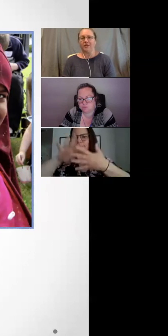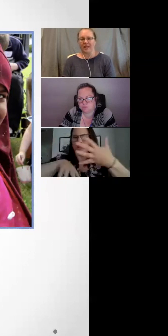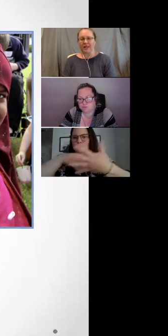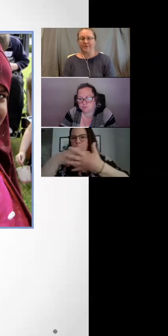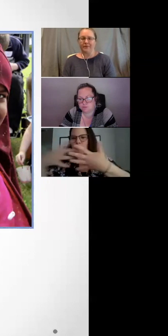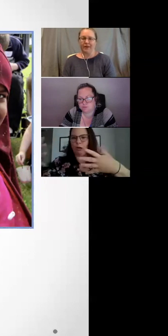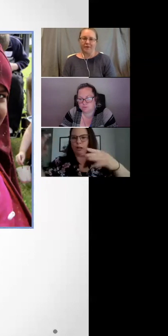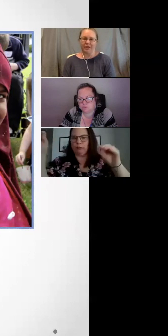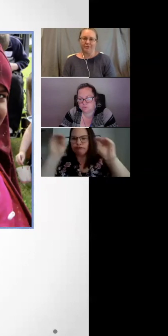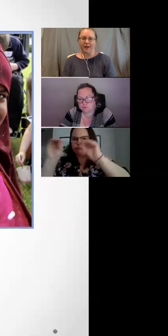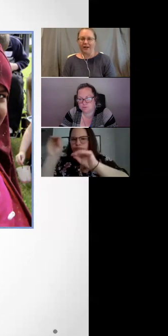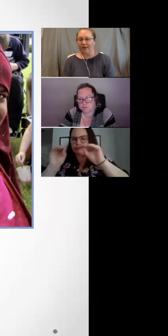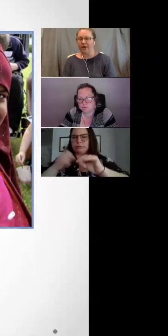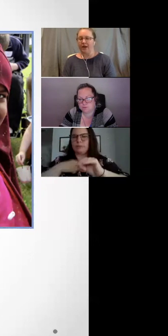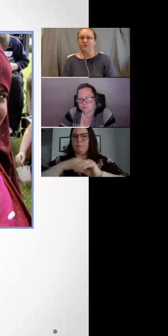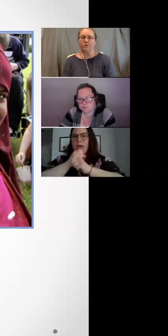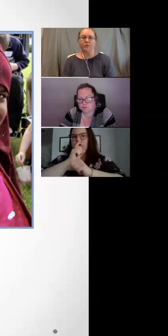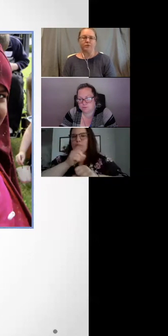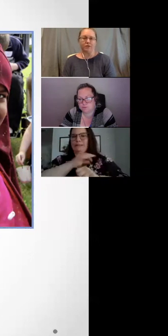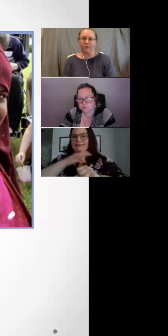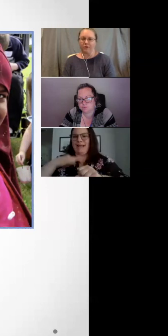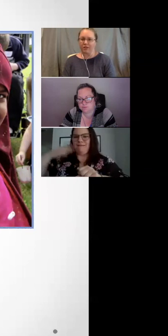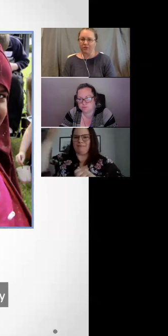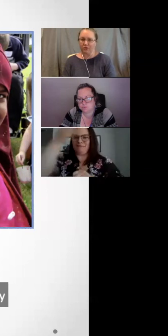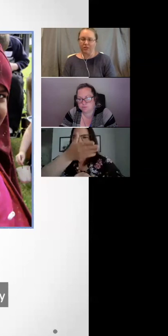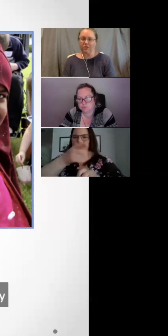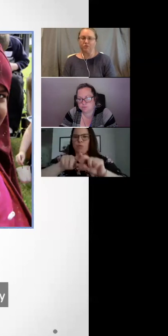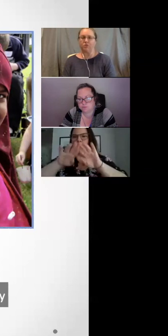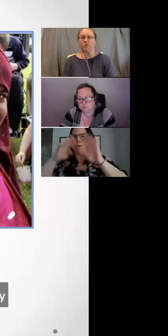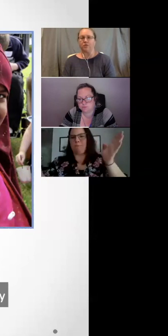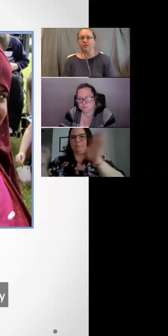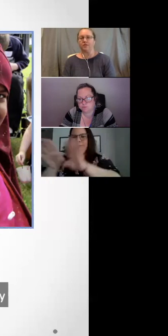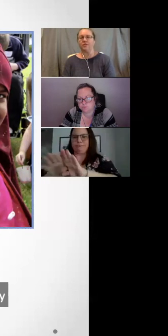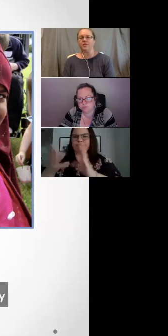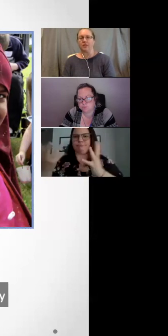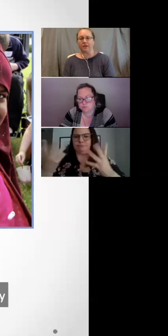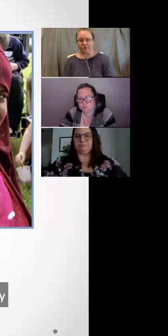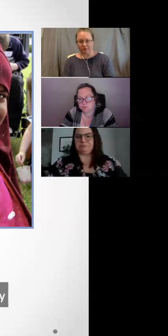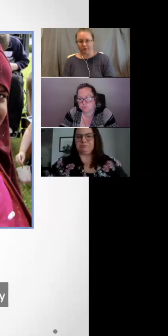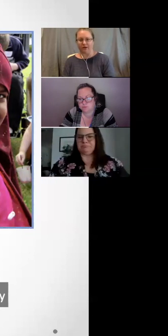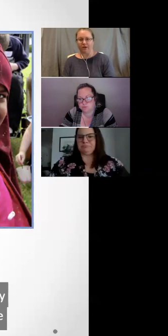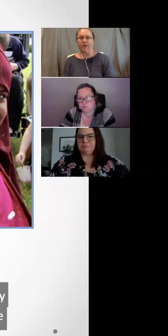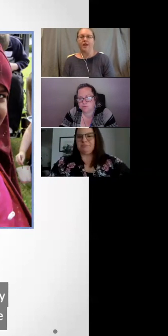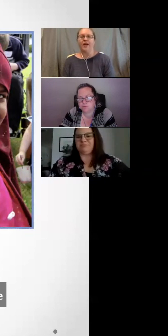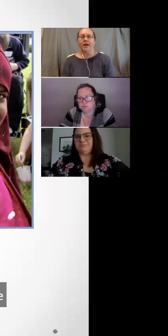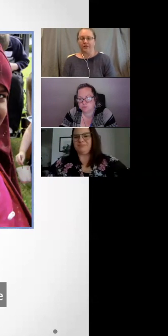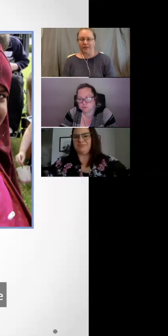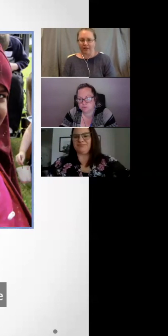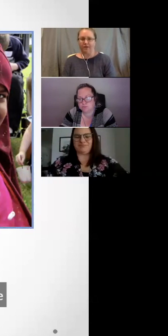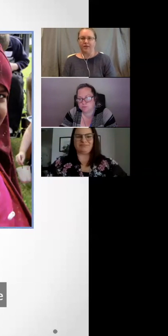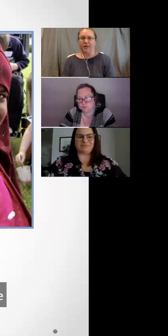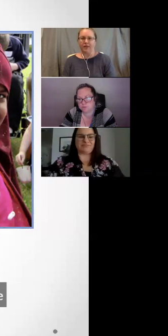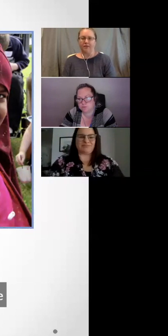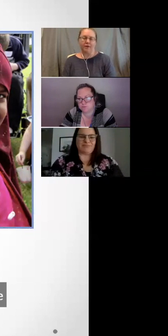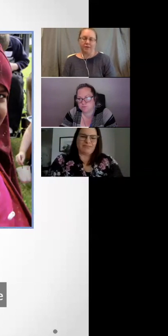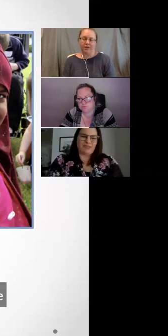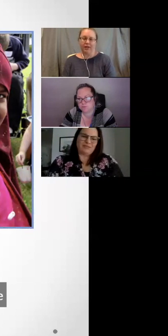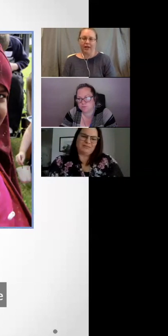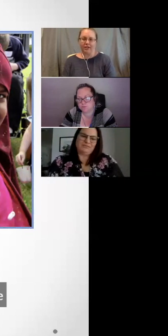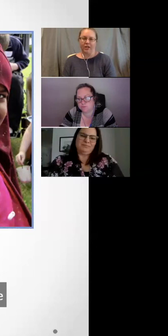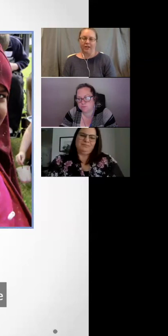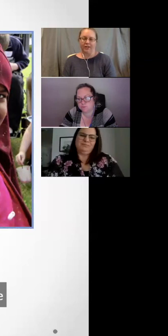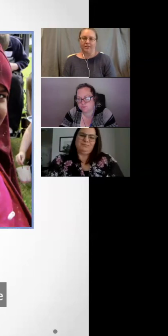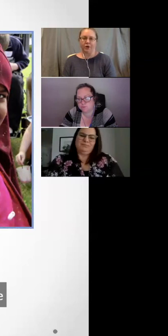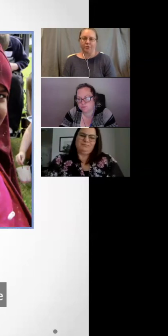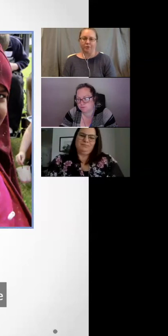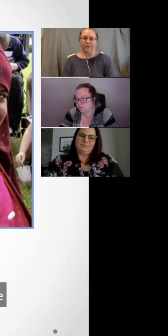a weekday, Monday to Friday. We have to really figure out scheduling to ensure that there is a staff member there and that family can